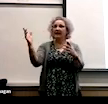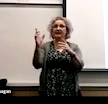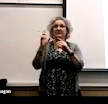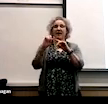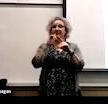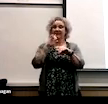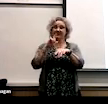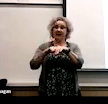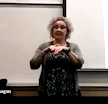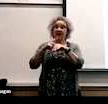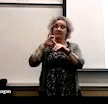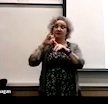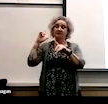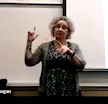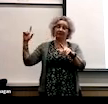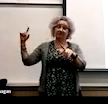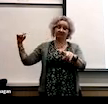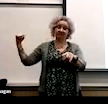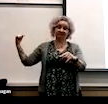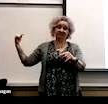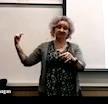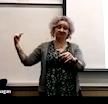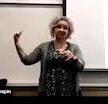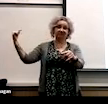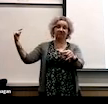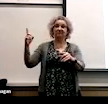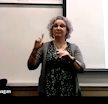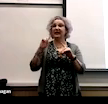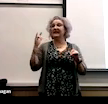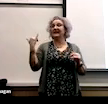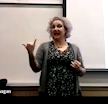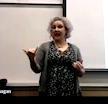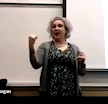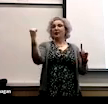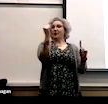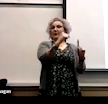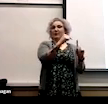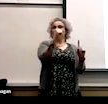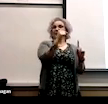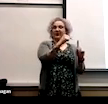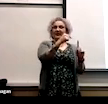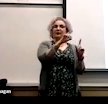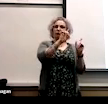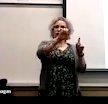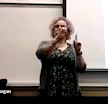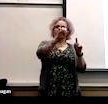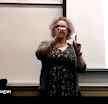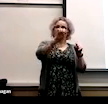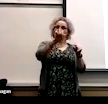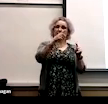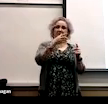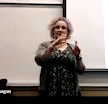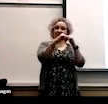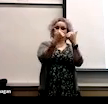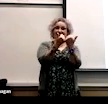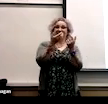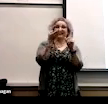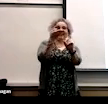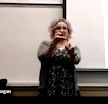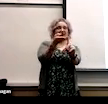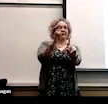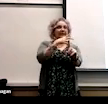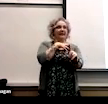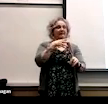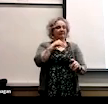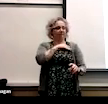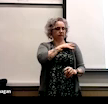a solution. And so now those patients are receiving flushes in the community through a specific stream through home and community care. And if they have challenges out